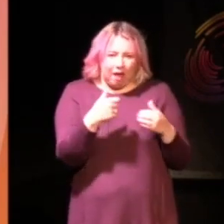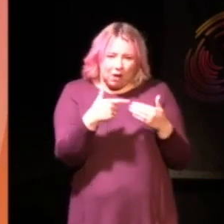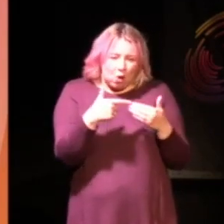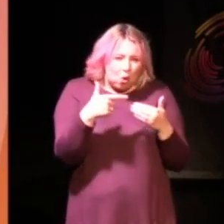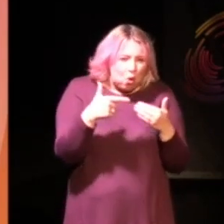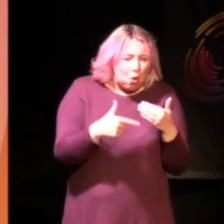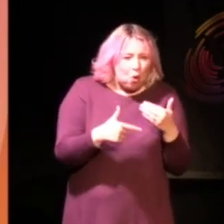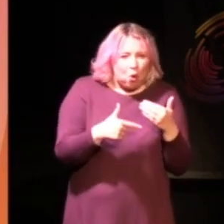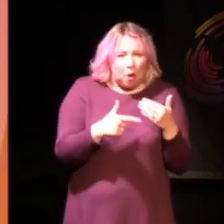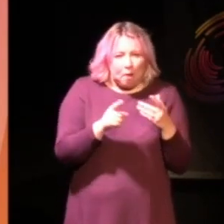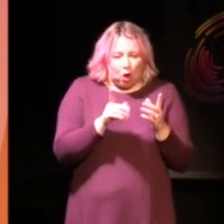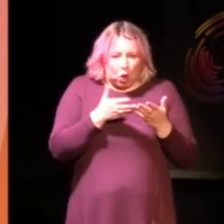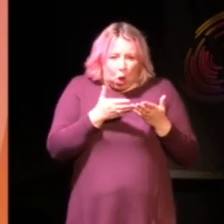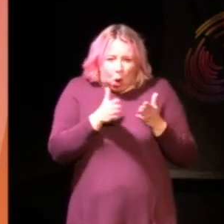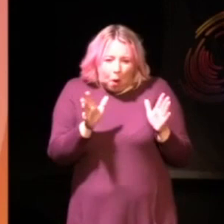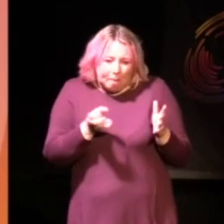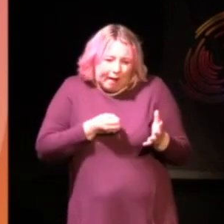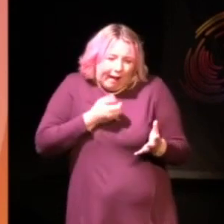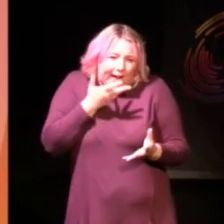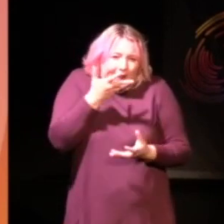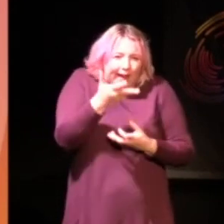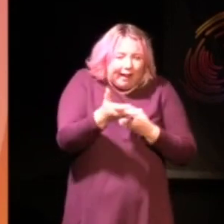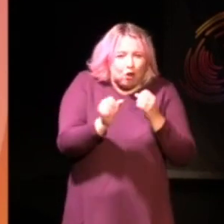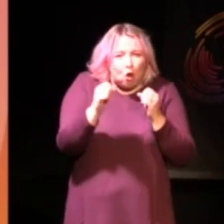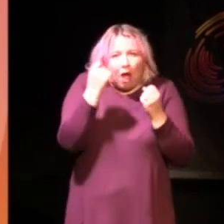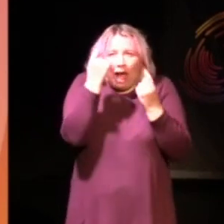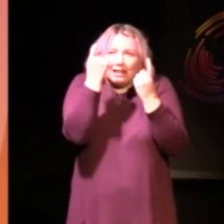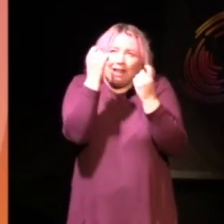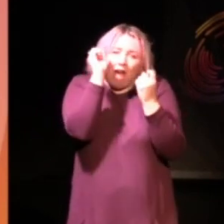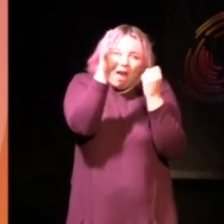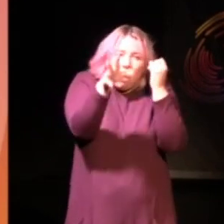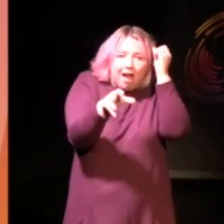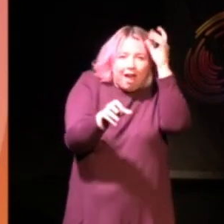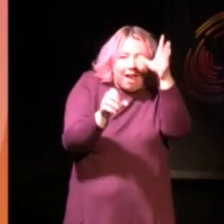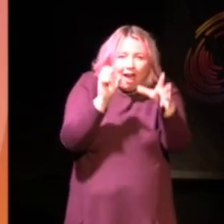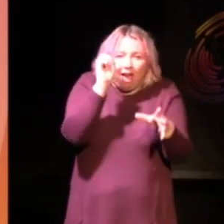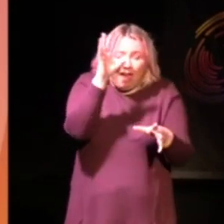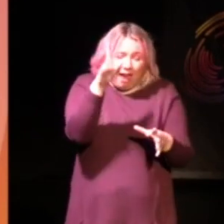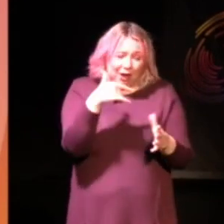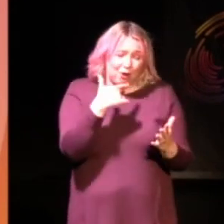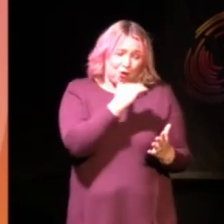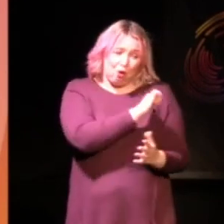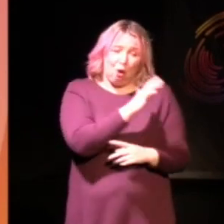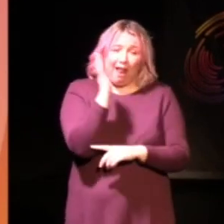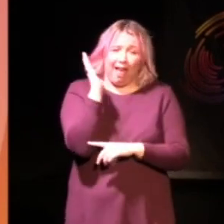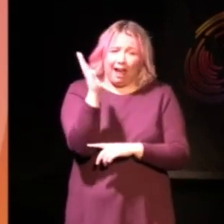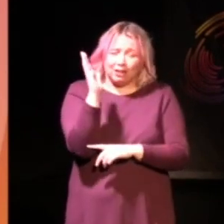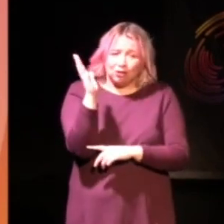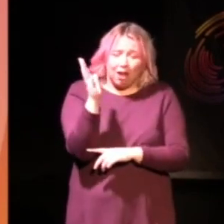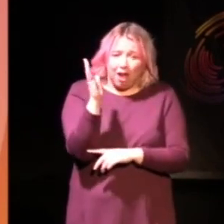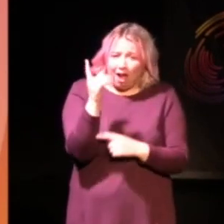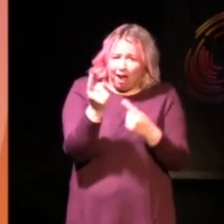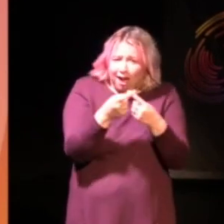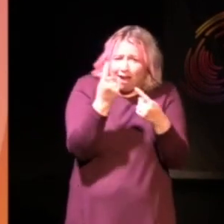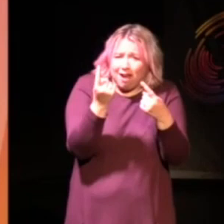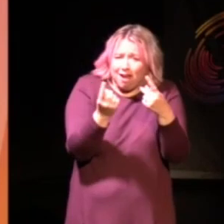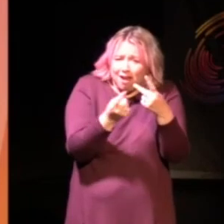an openness. There's so many ideas in that work that you've just presented us with, and